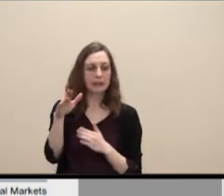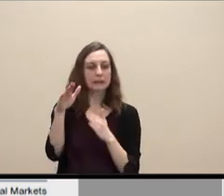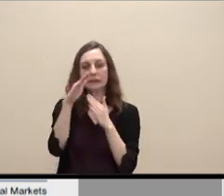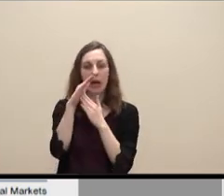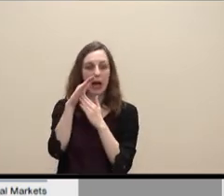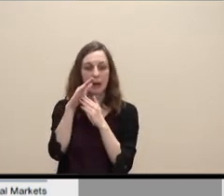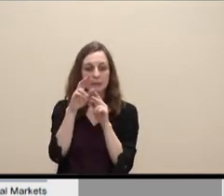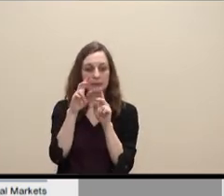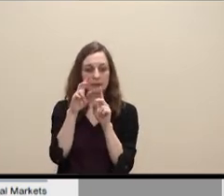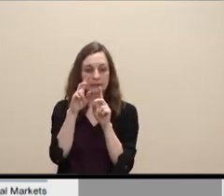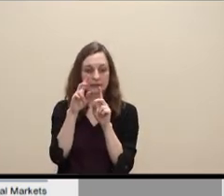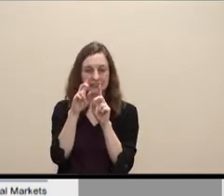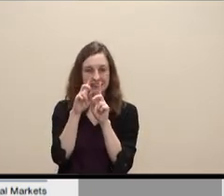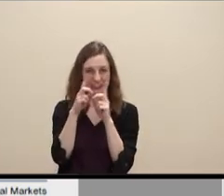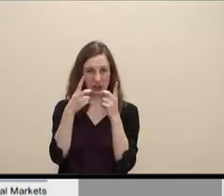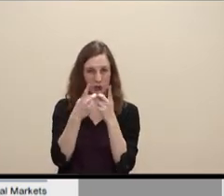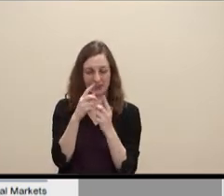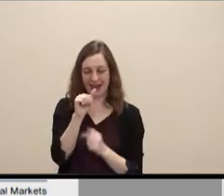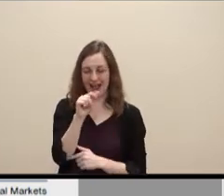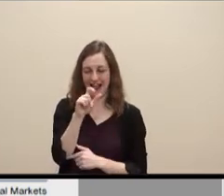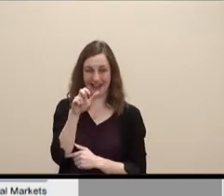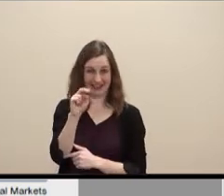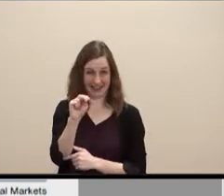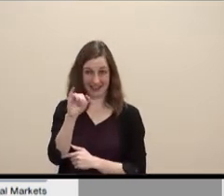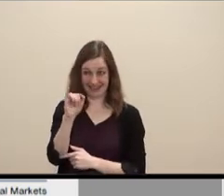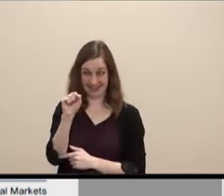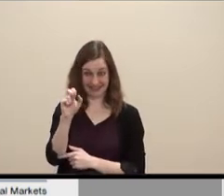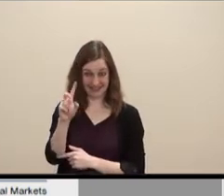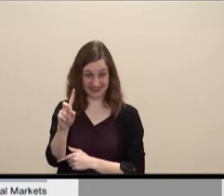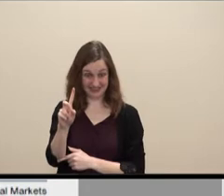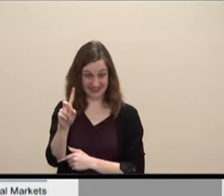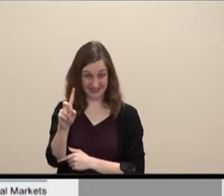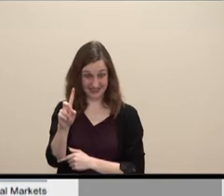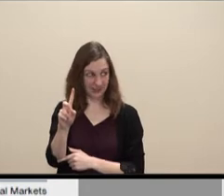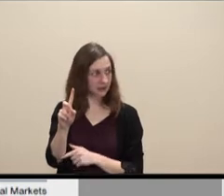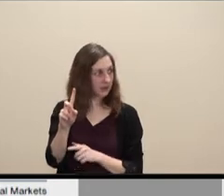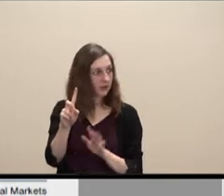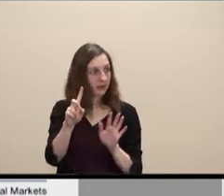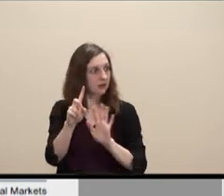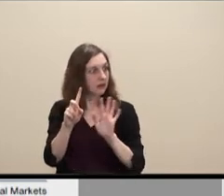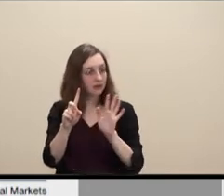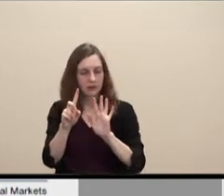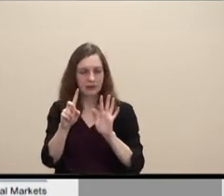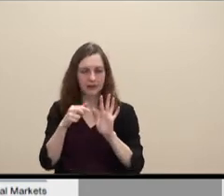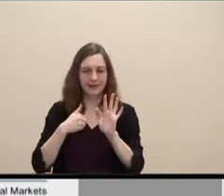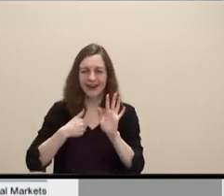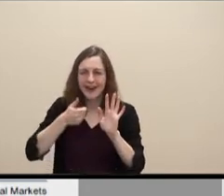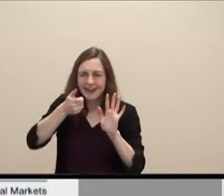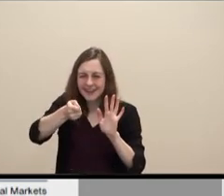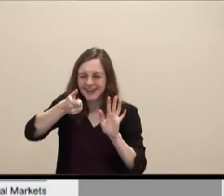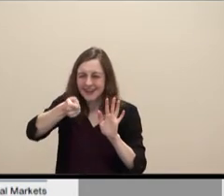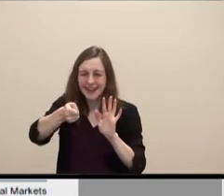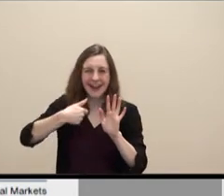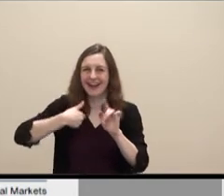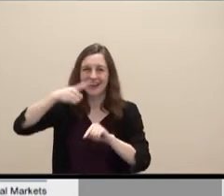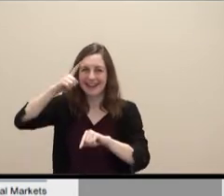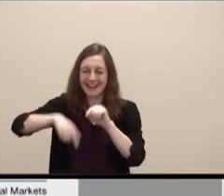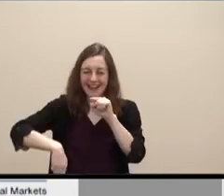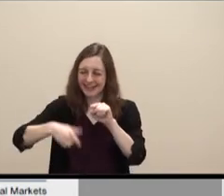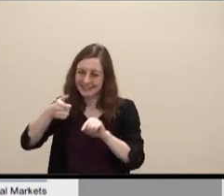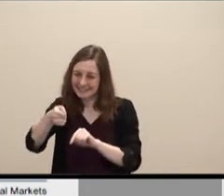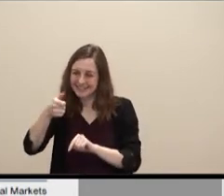top district, Allen ISD, they put forth, I shouldn't be driving this. I can't talk and drive at the same